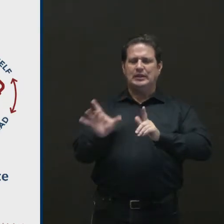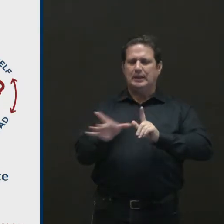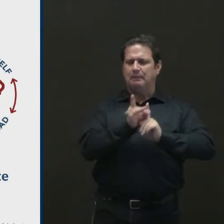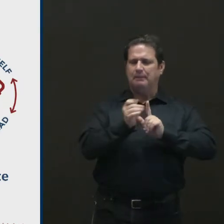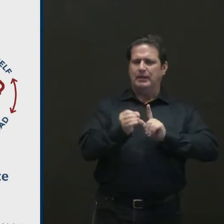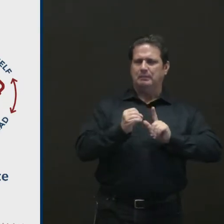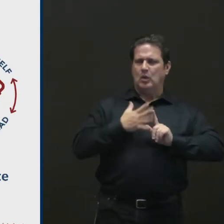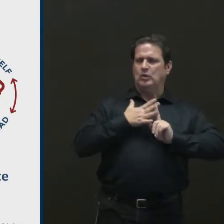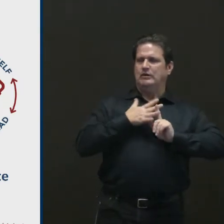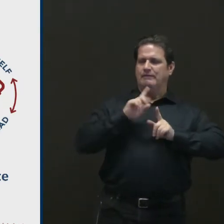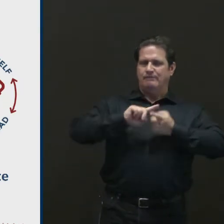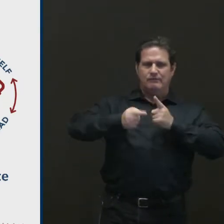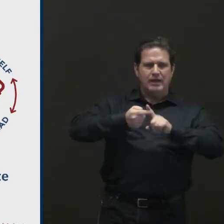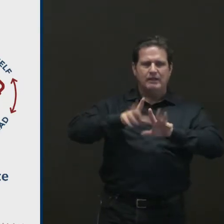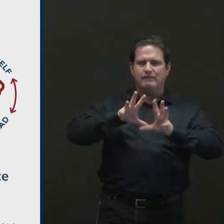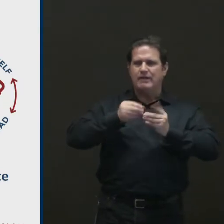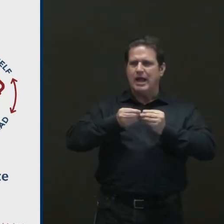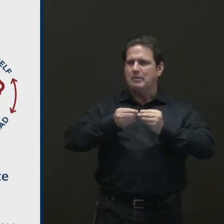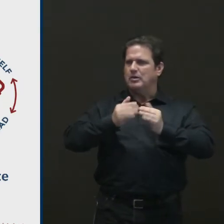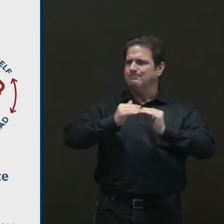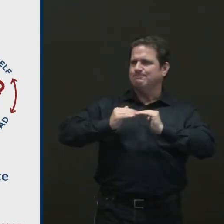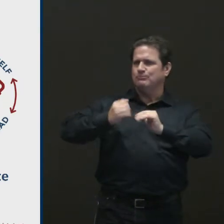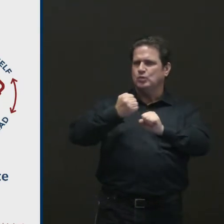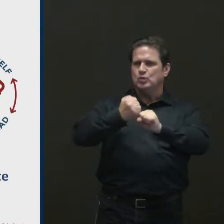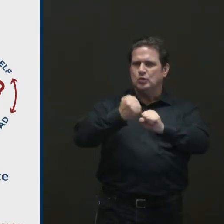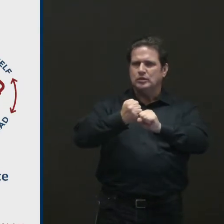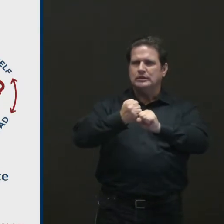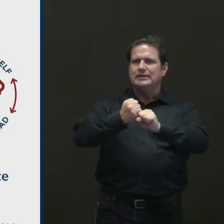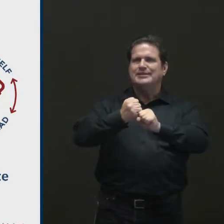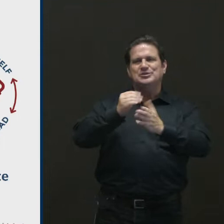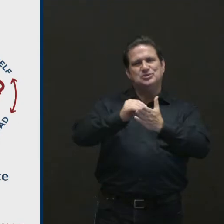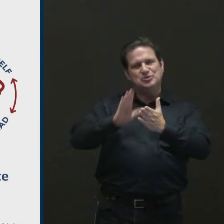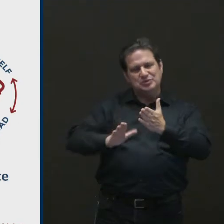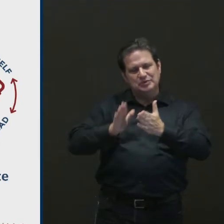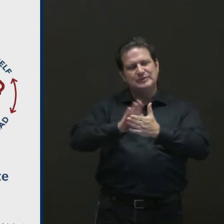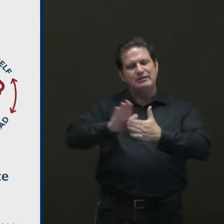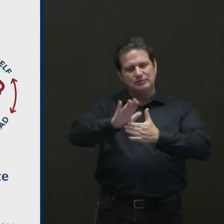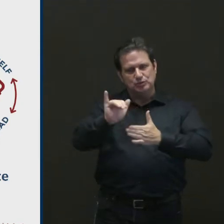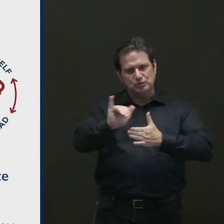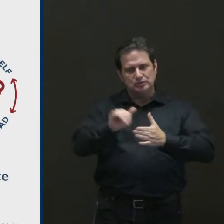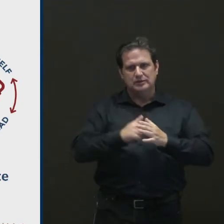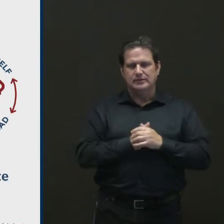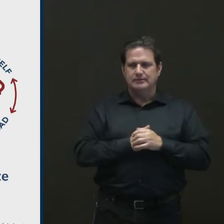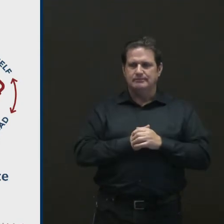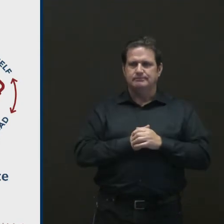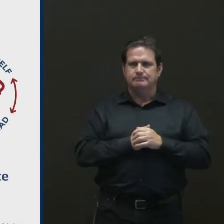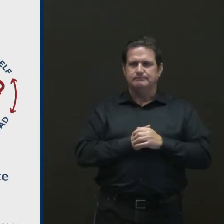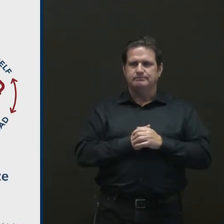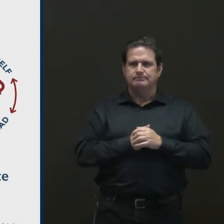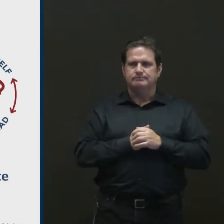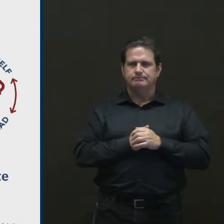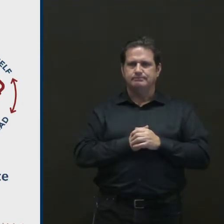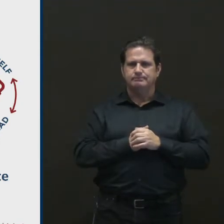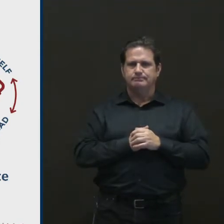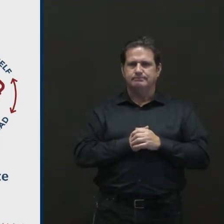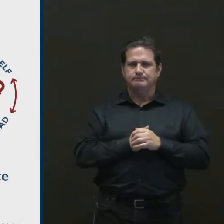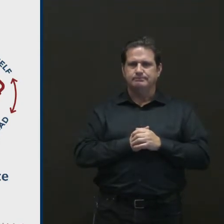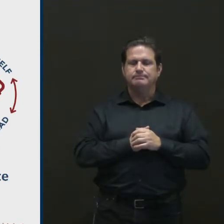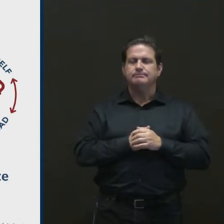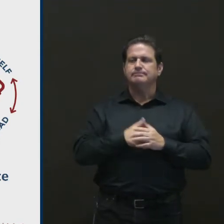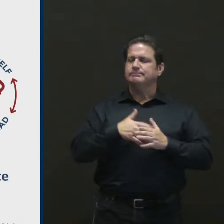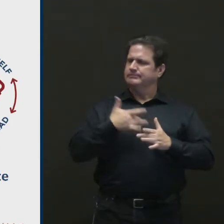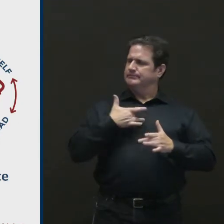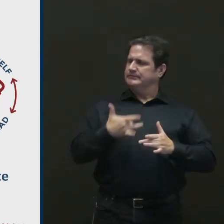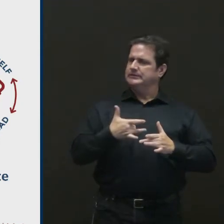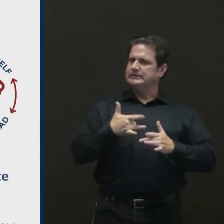to friends, family, coworkers, or fellow students, as the governor outlined, where we're seeing some of our case growth. And